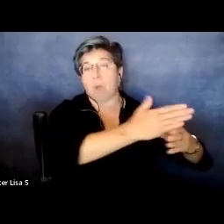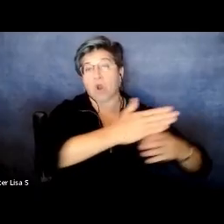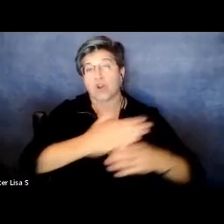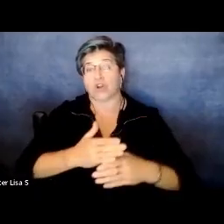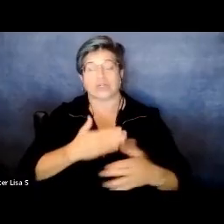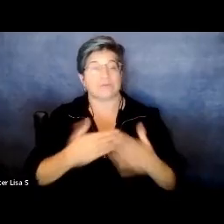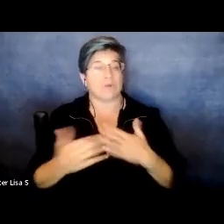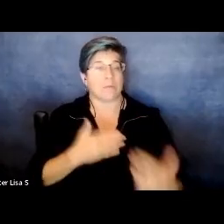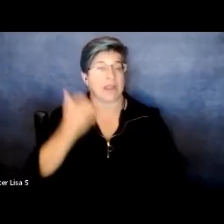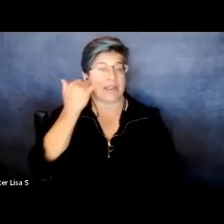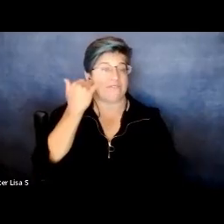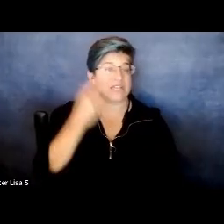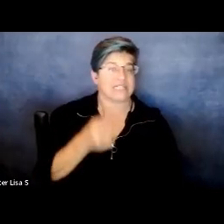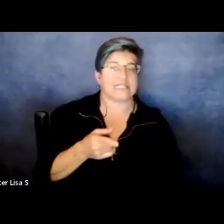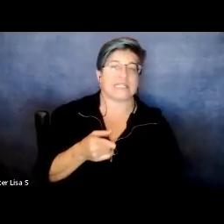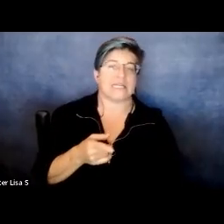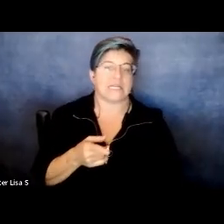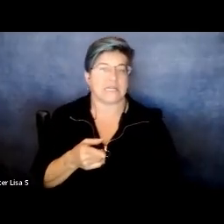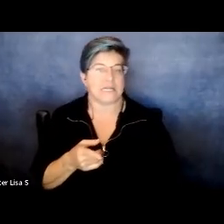it's um,